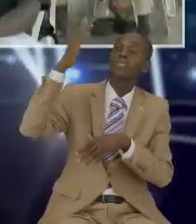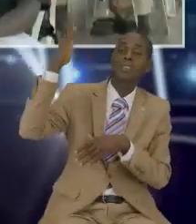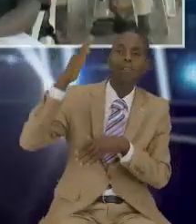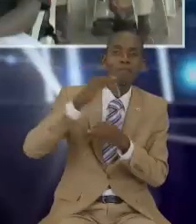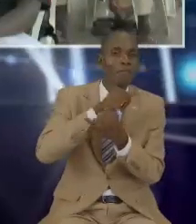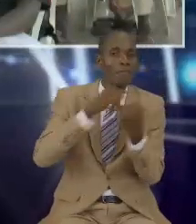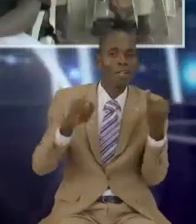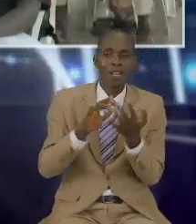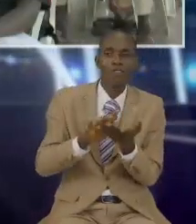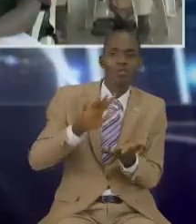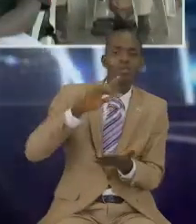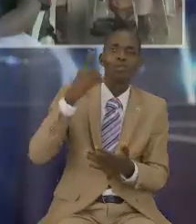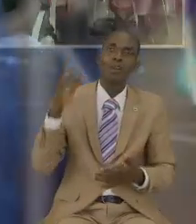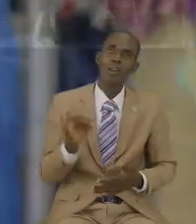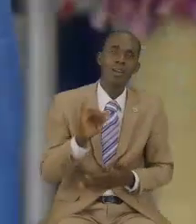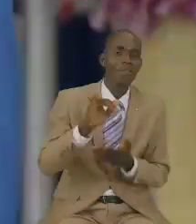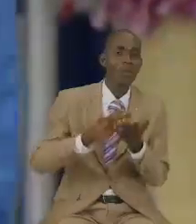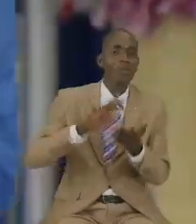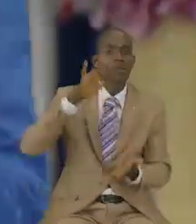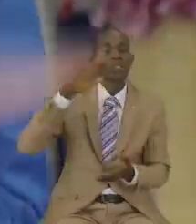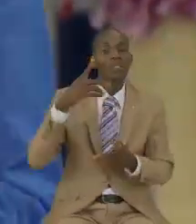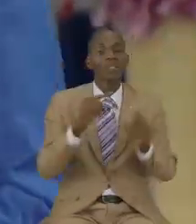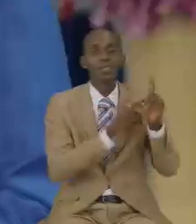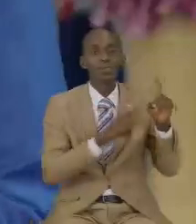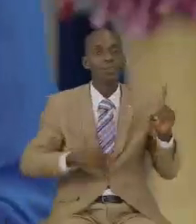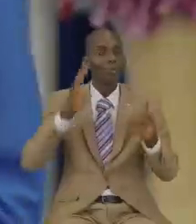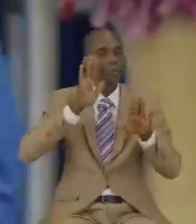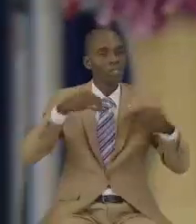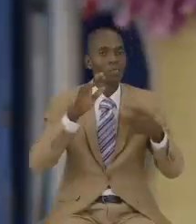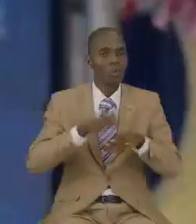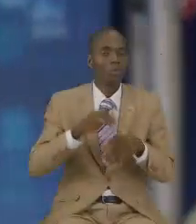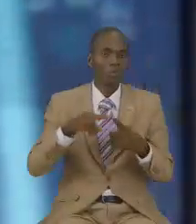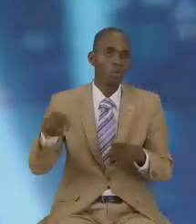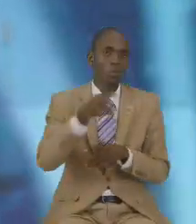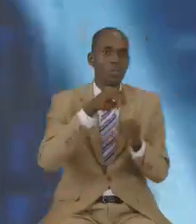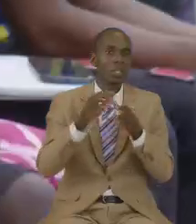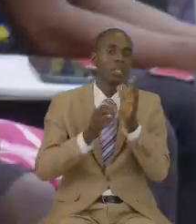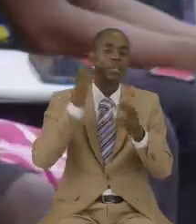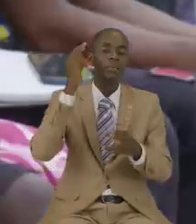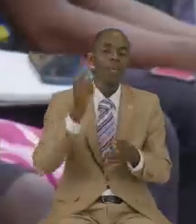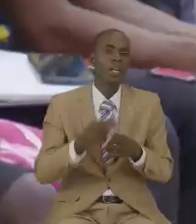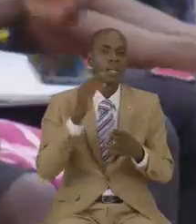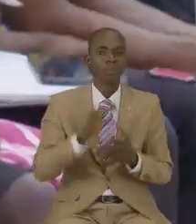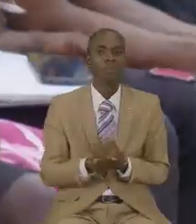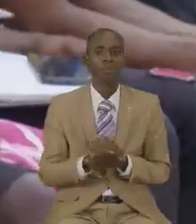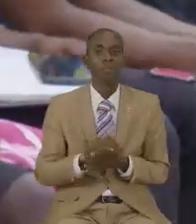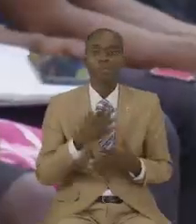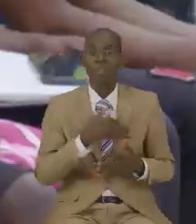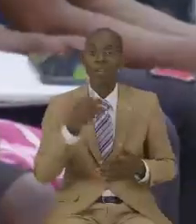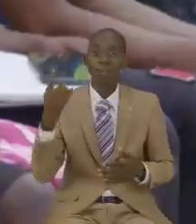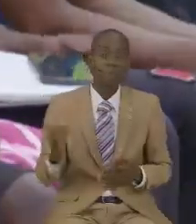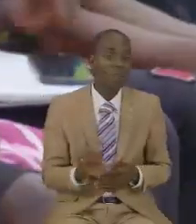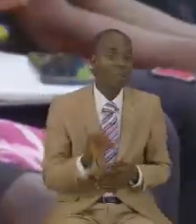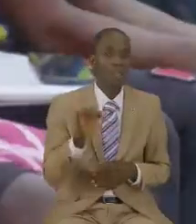glory, forever glory, the Lord will grant unto you in Jesus' name. And forever